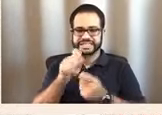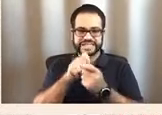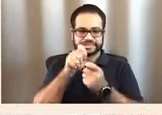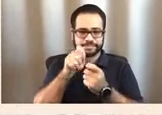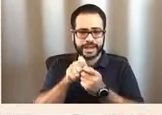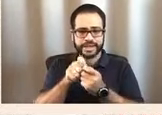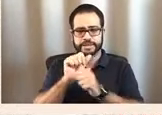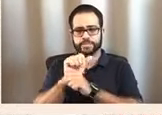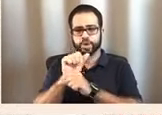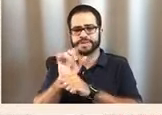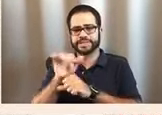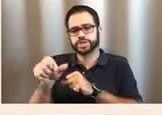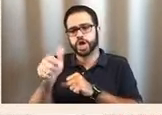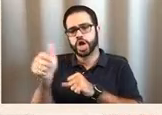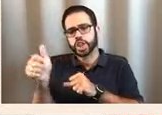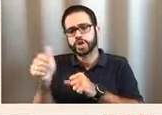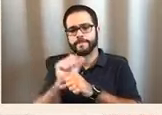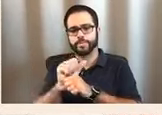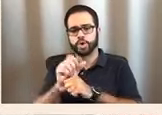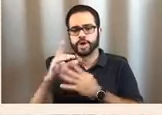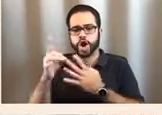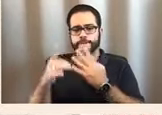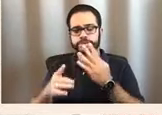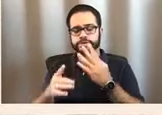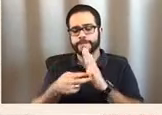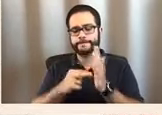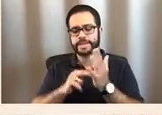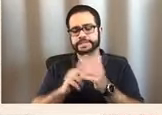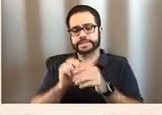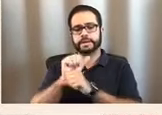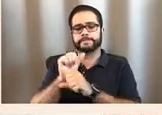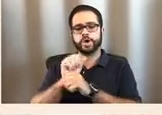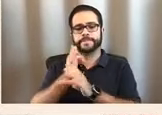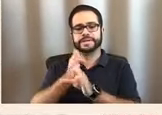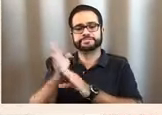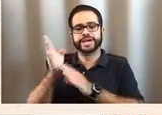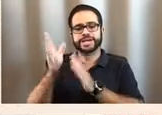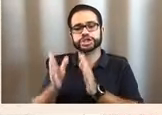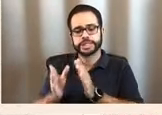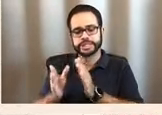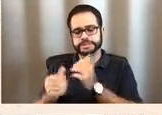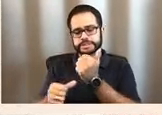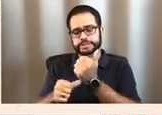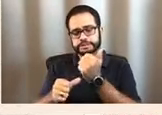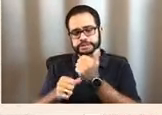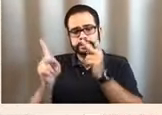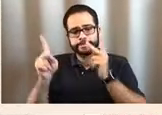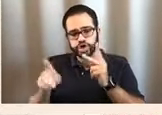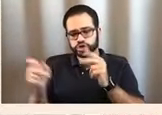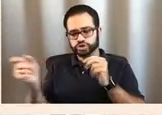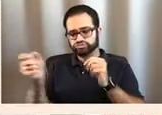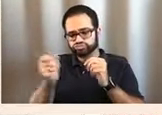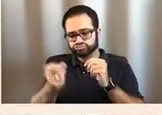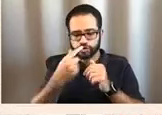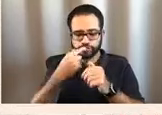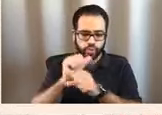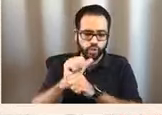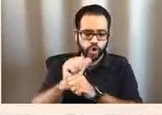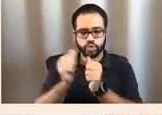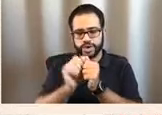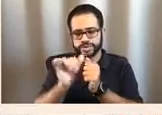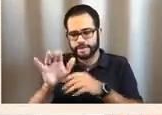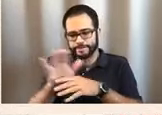employment option, and that's where an employment specialist assists an individual in working with a business to